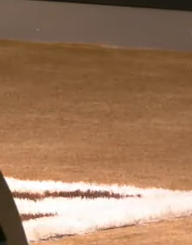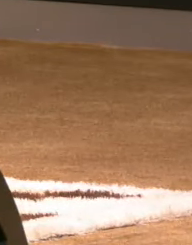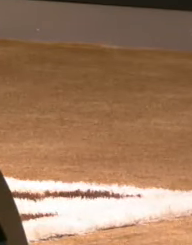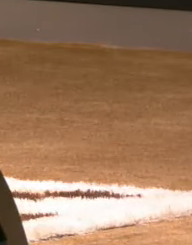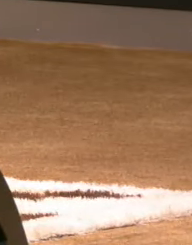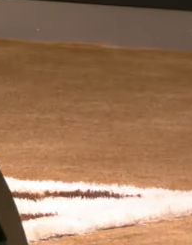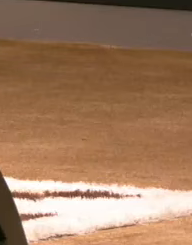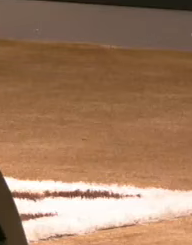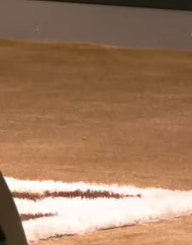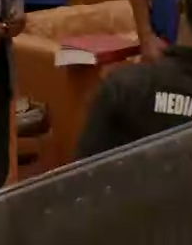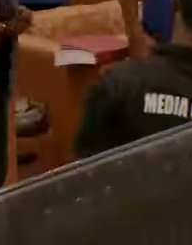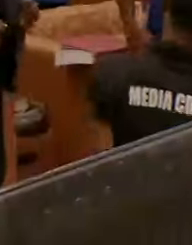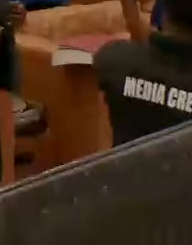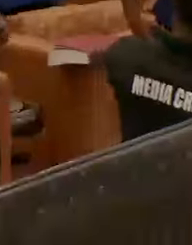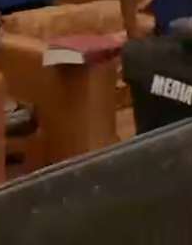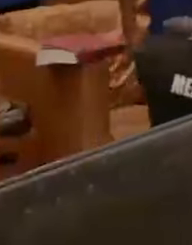Another amen. Amen.